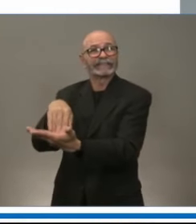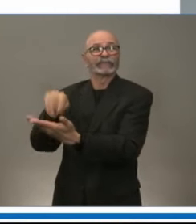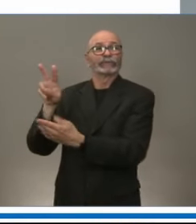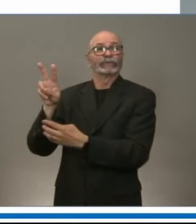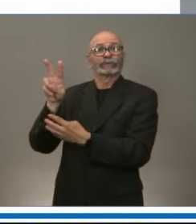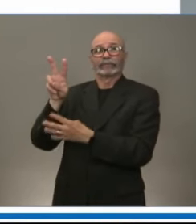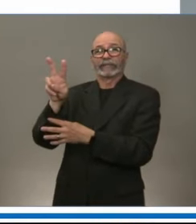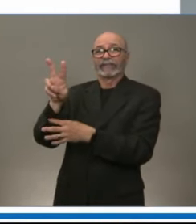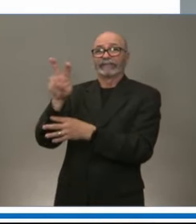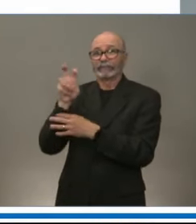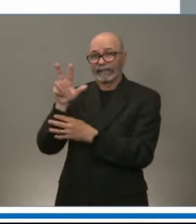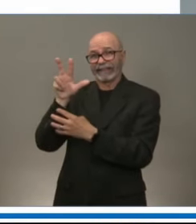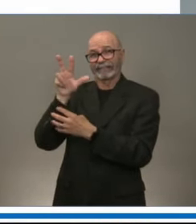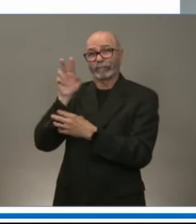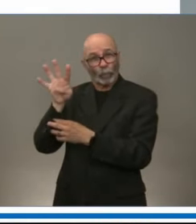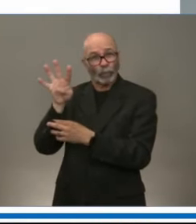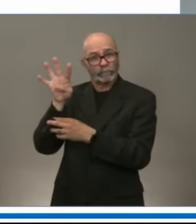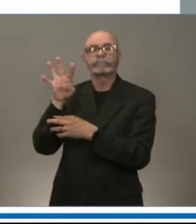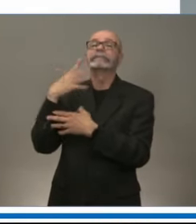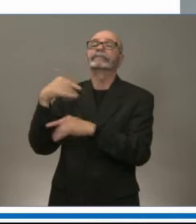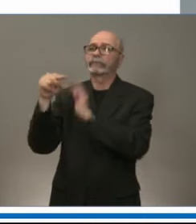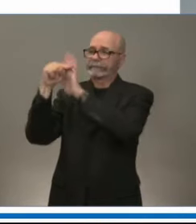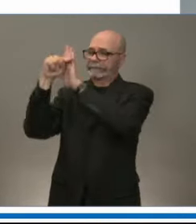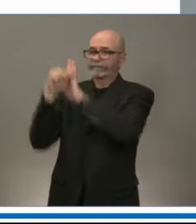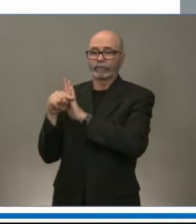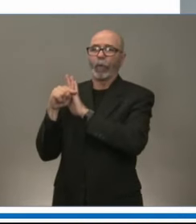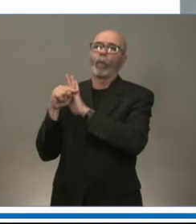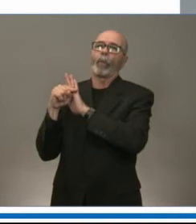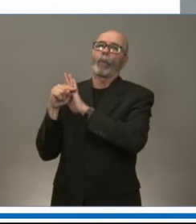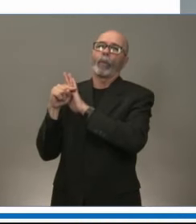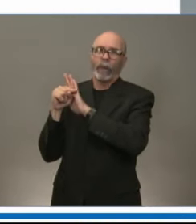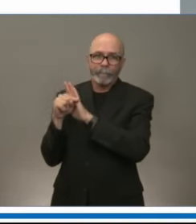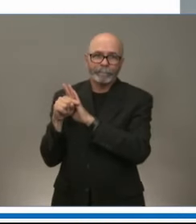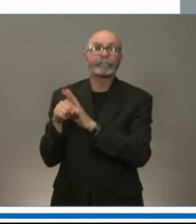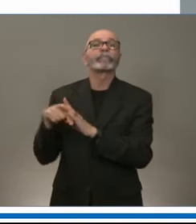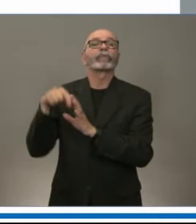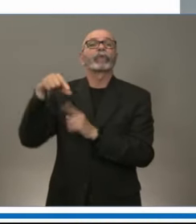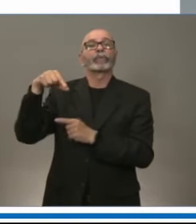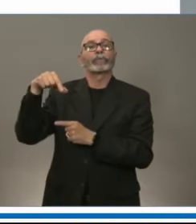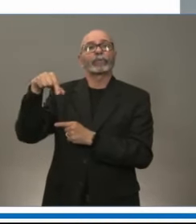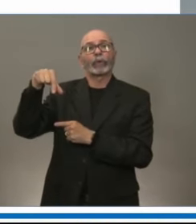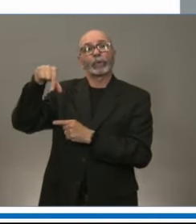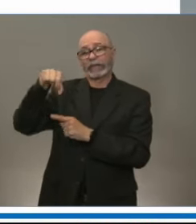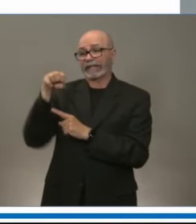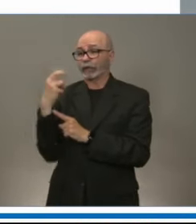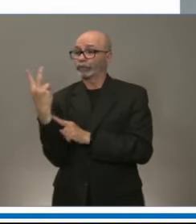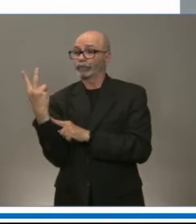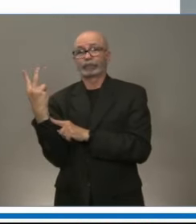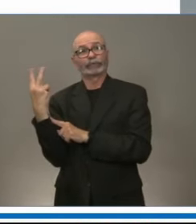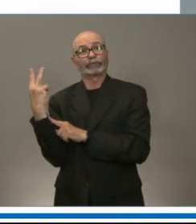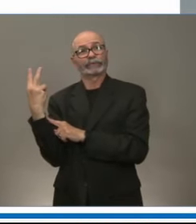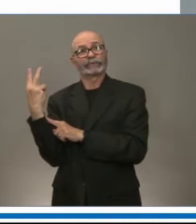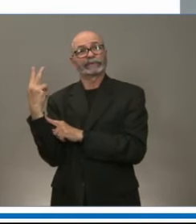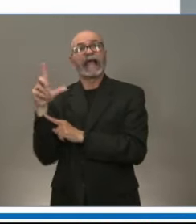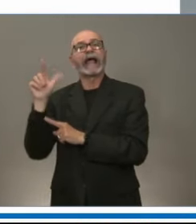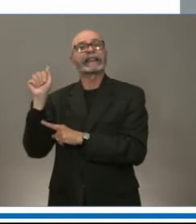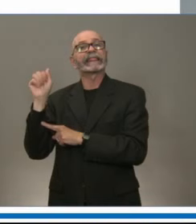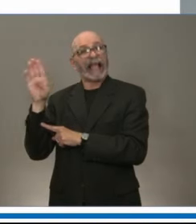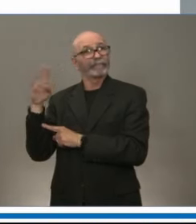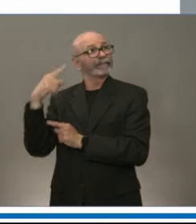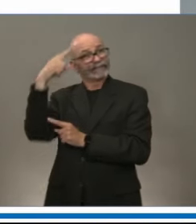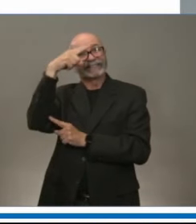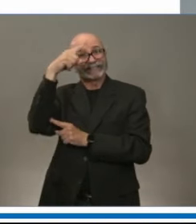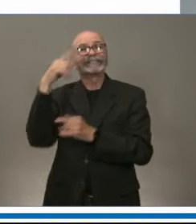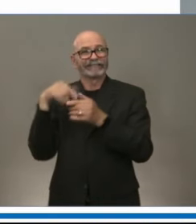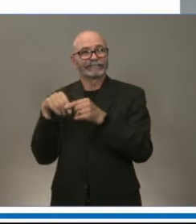results. The lab, the QE2 lab, did over 800 tests again last night, and this